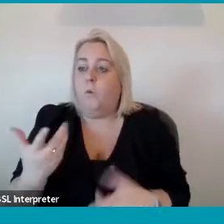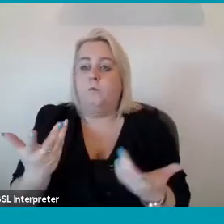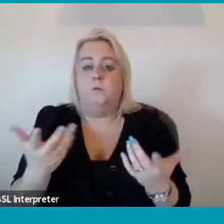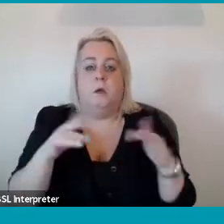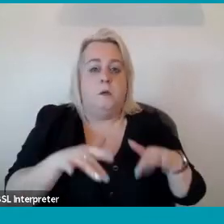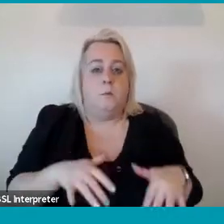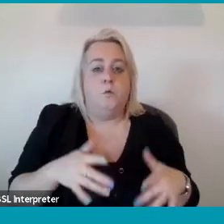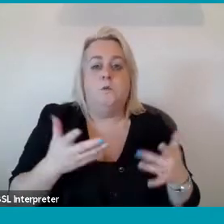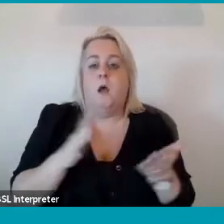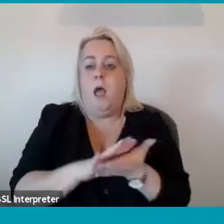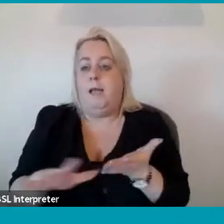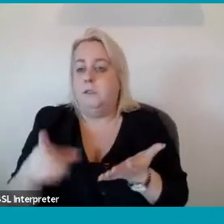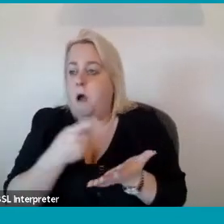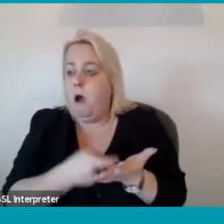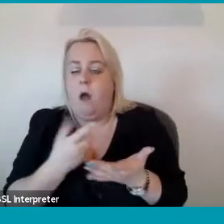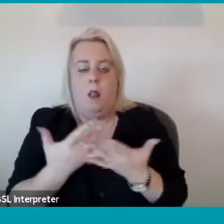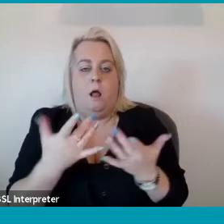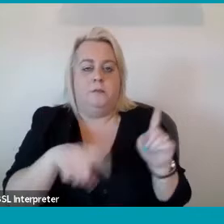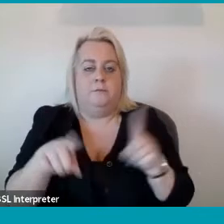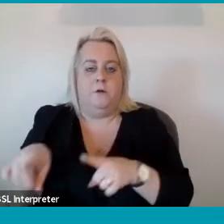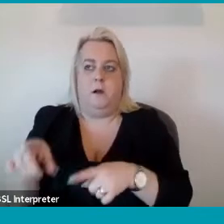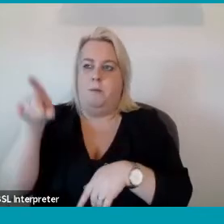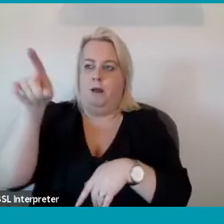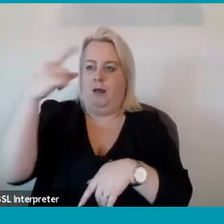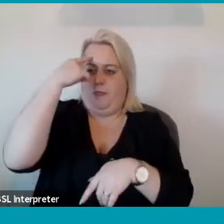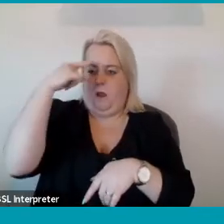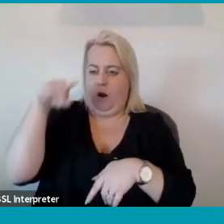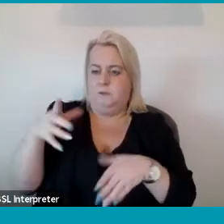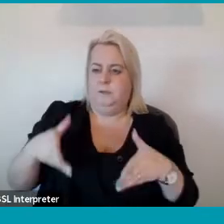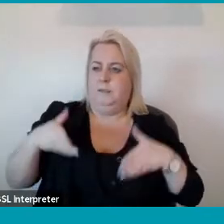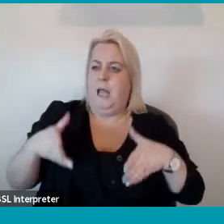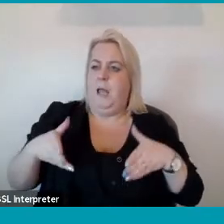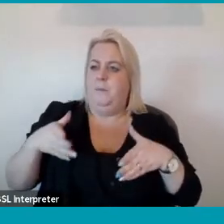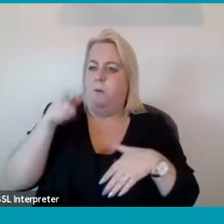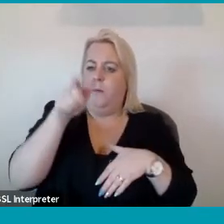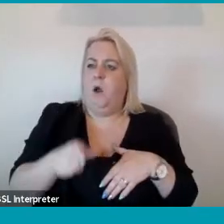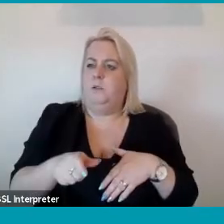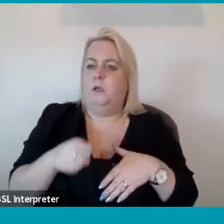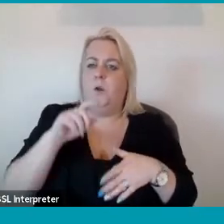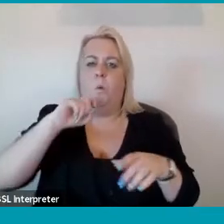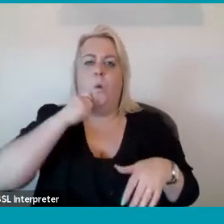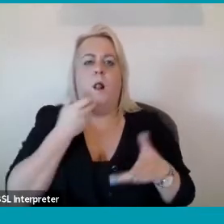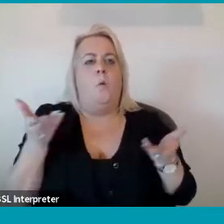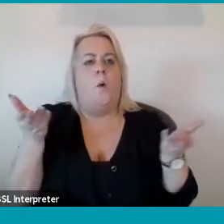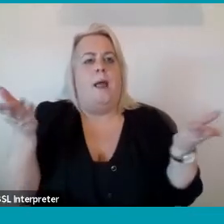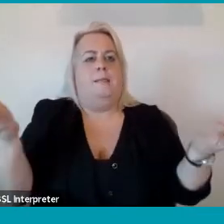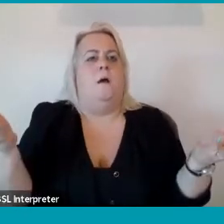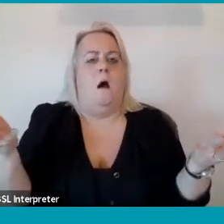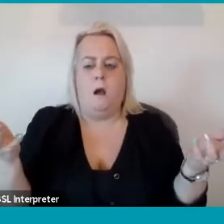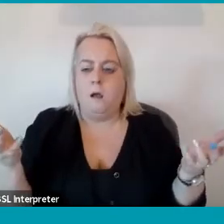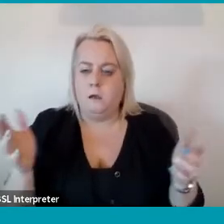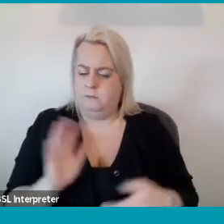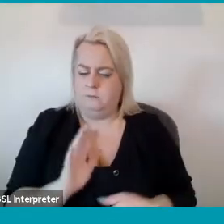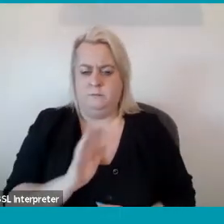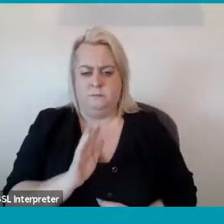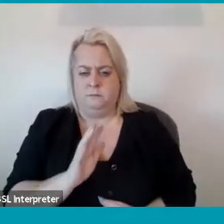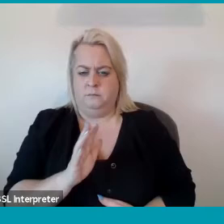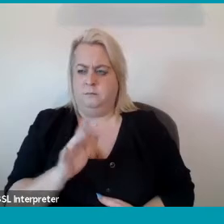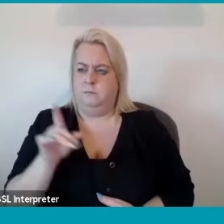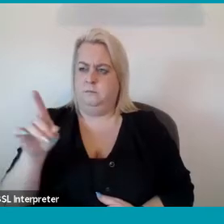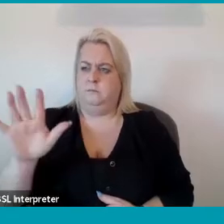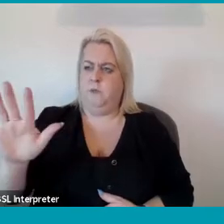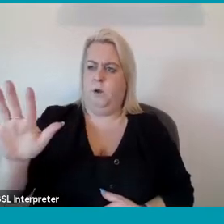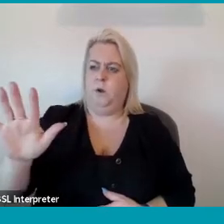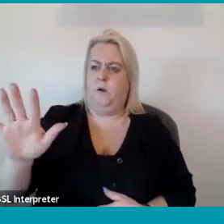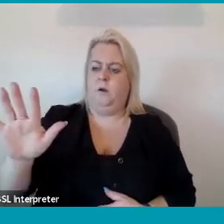HR people. But the assumption was that a disabled person would be waiting at tables. And then also, as I said to them, okay, so that's